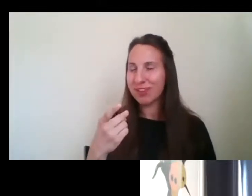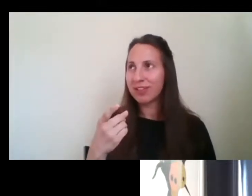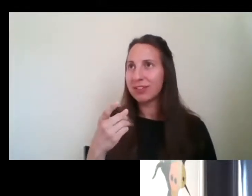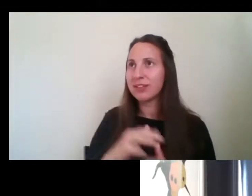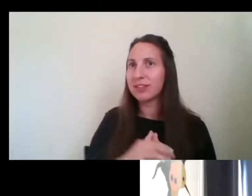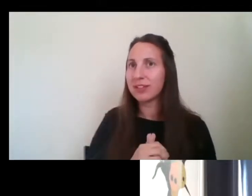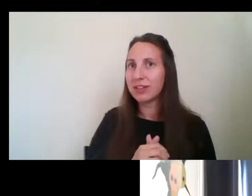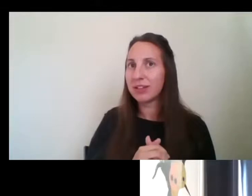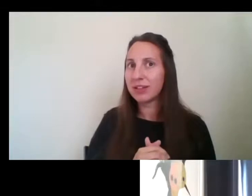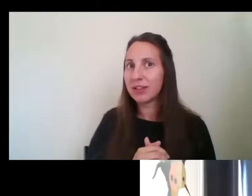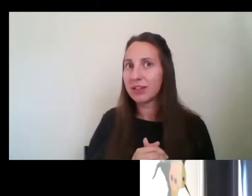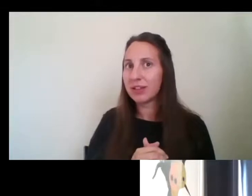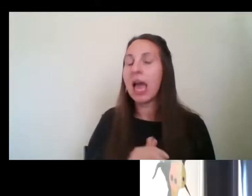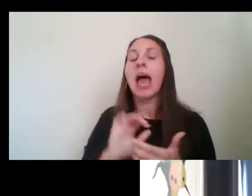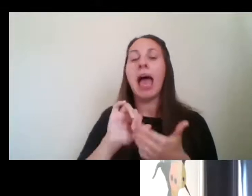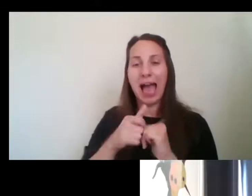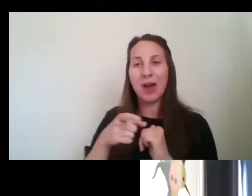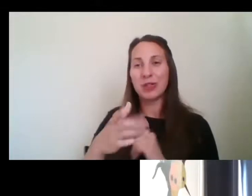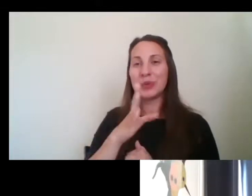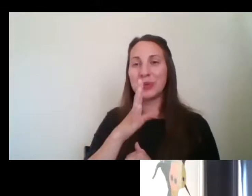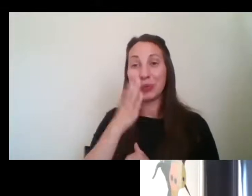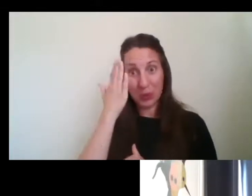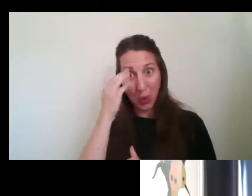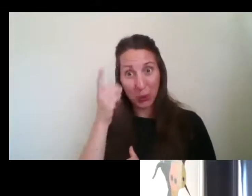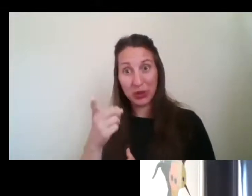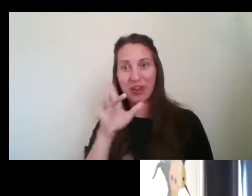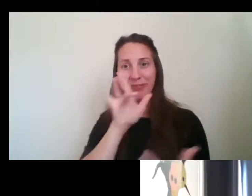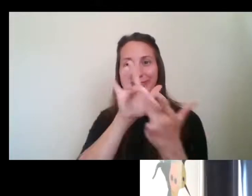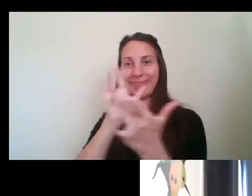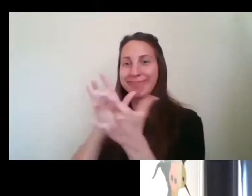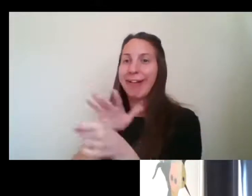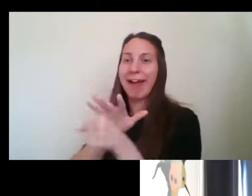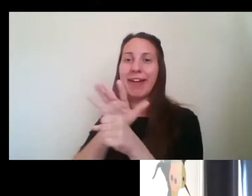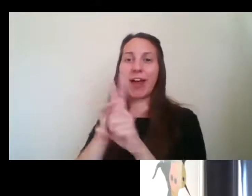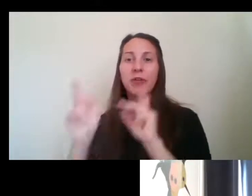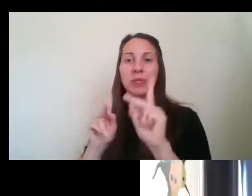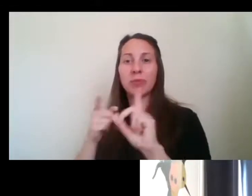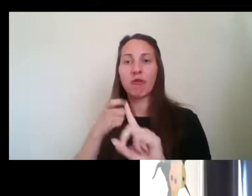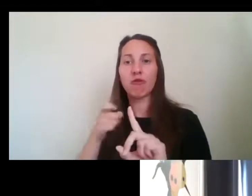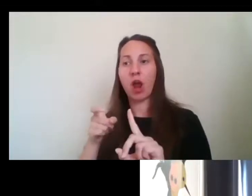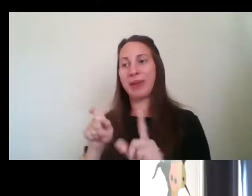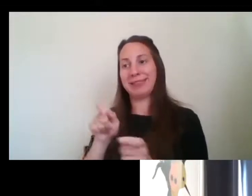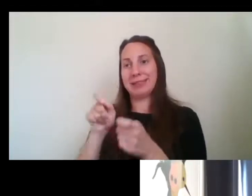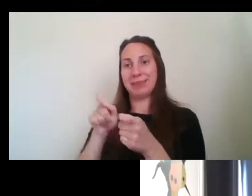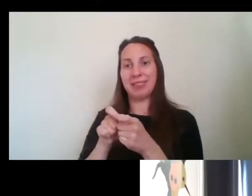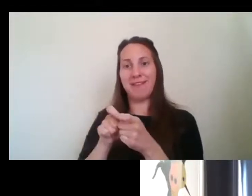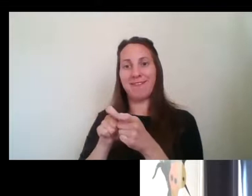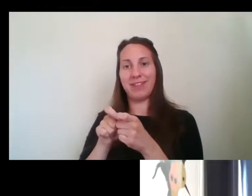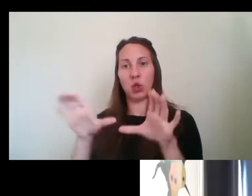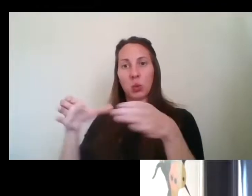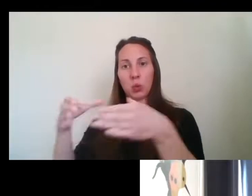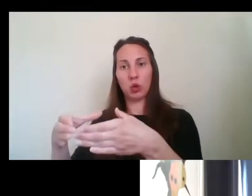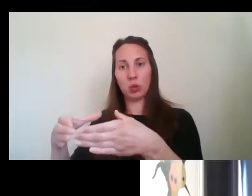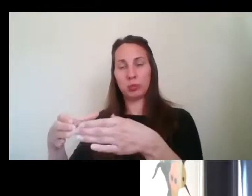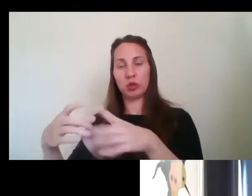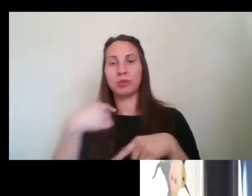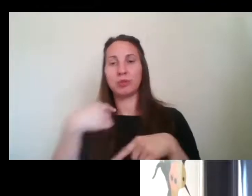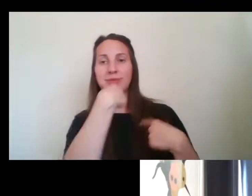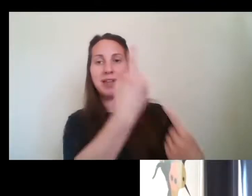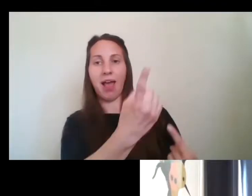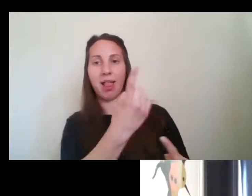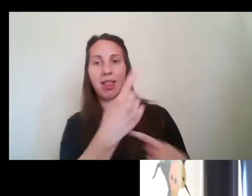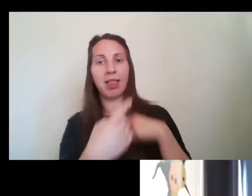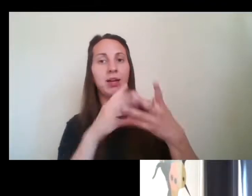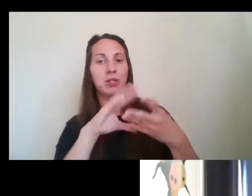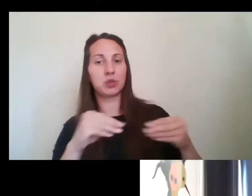are representative of a minority group to tell a story from that point of view? All right, so